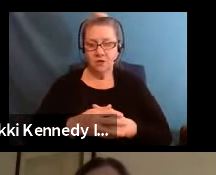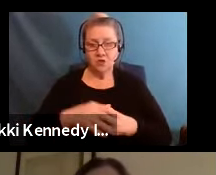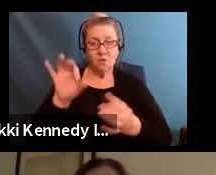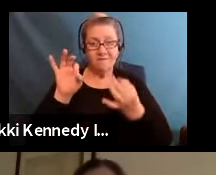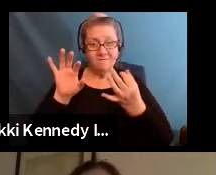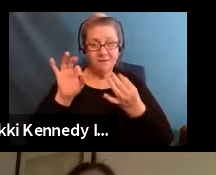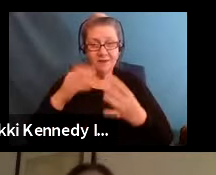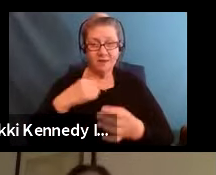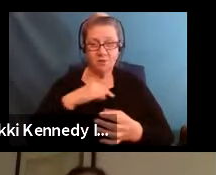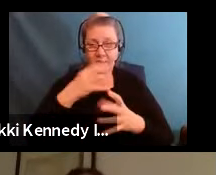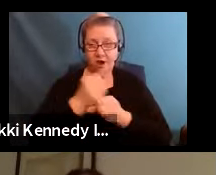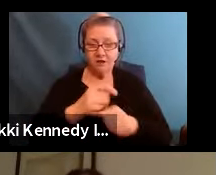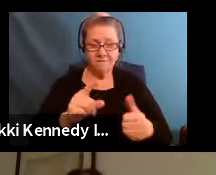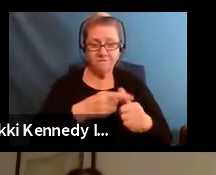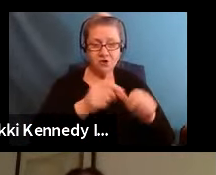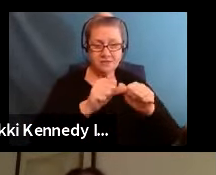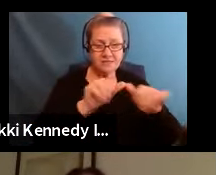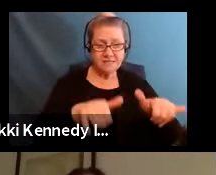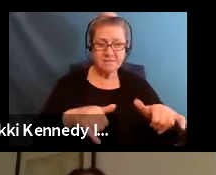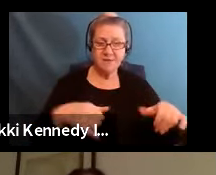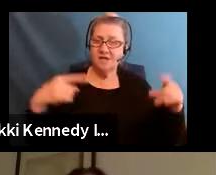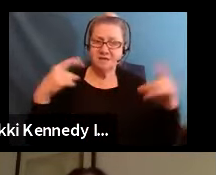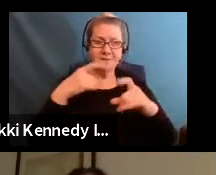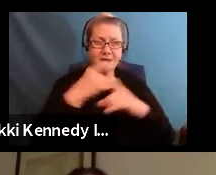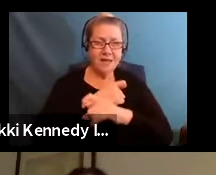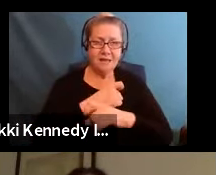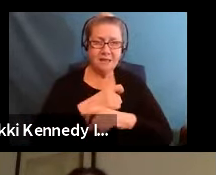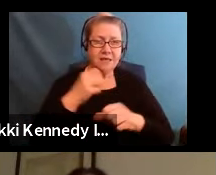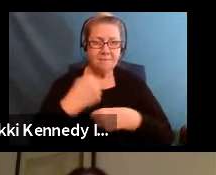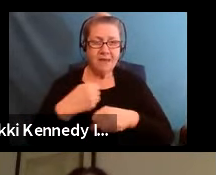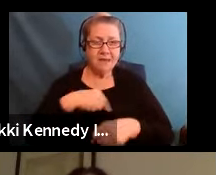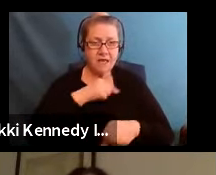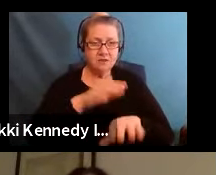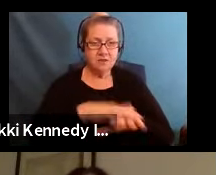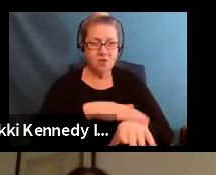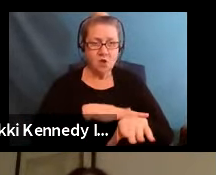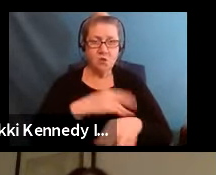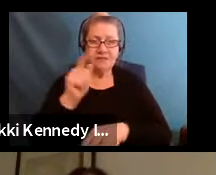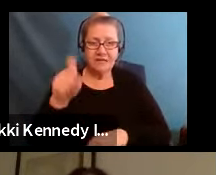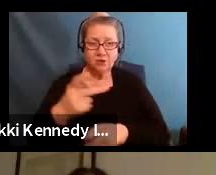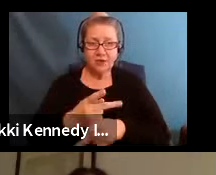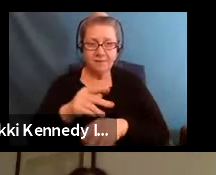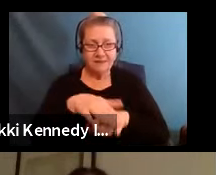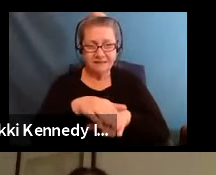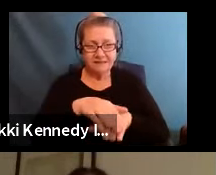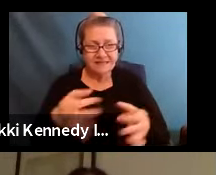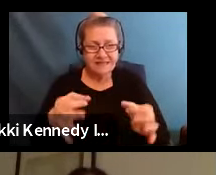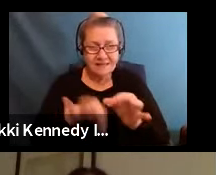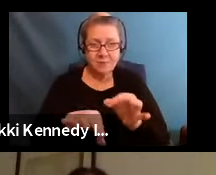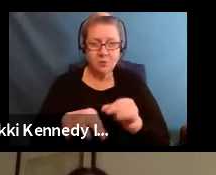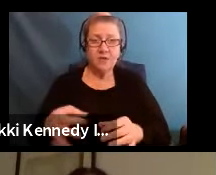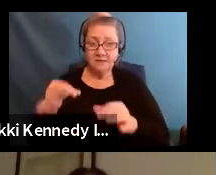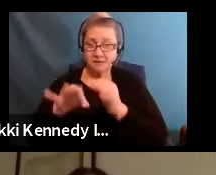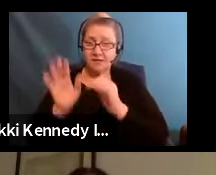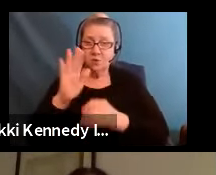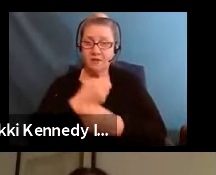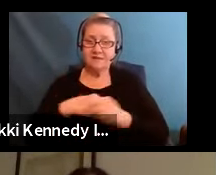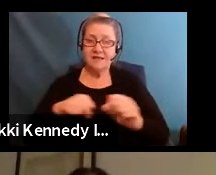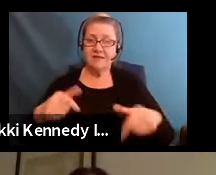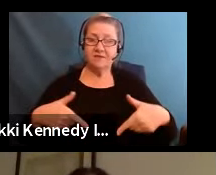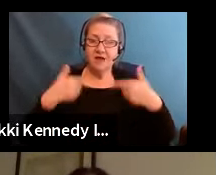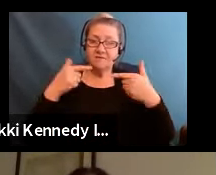the first system is too complicated. It's slowing us down. Keep it simple. Simplicity is going to save lives, and be